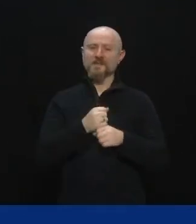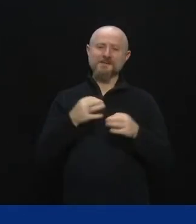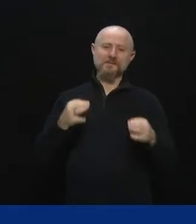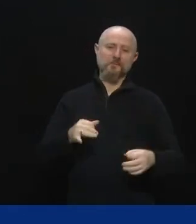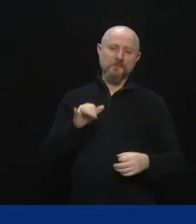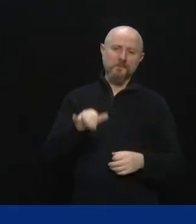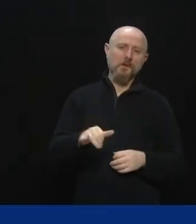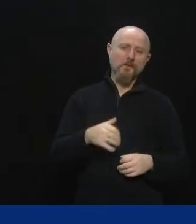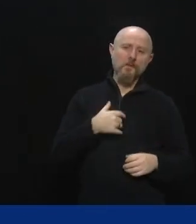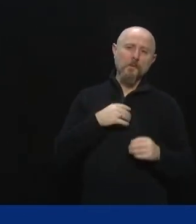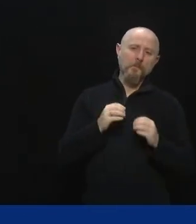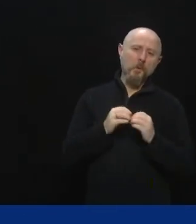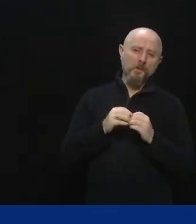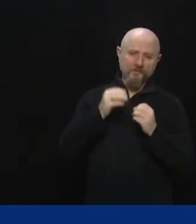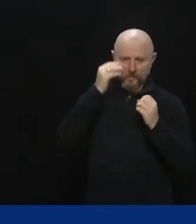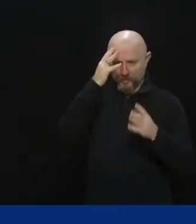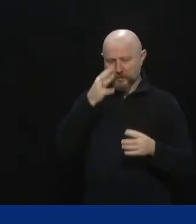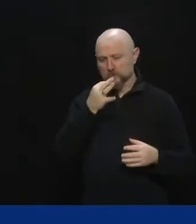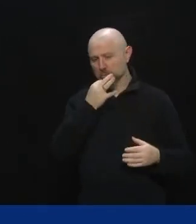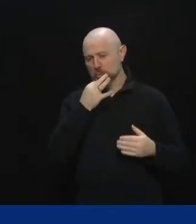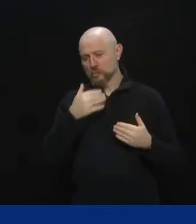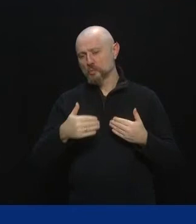hearing our position on those very shortly.